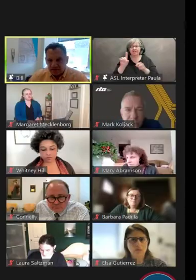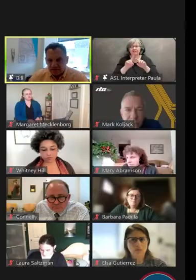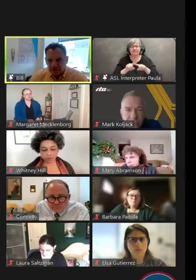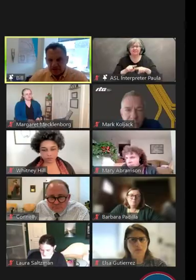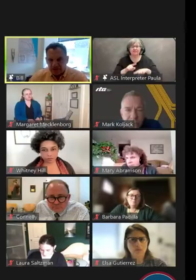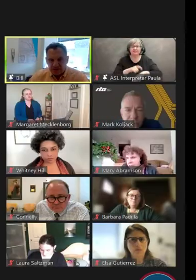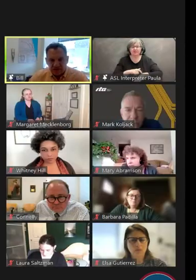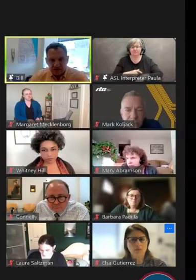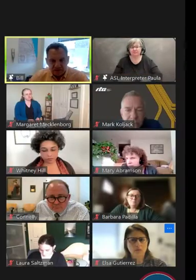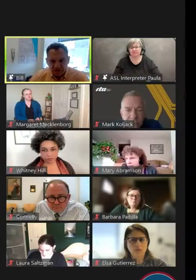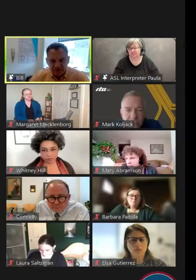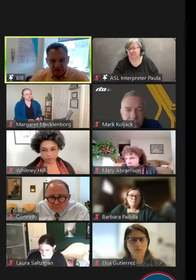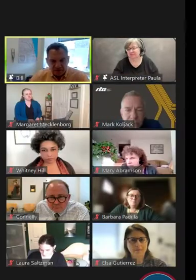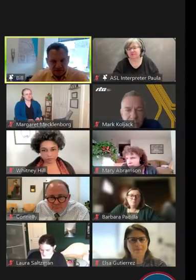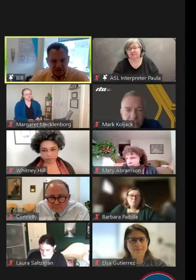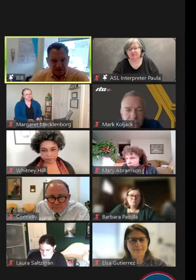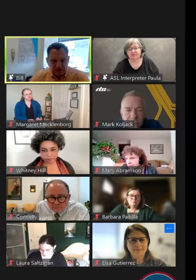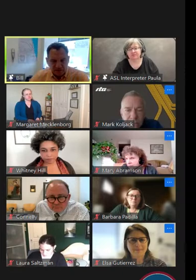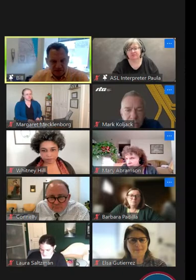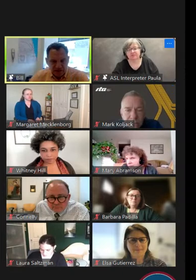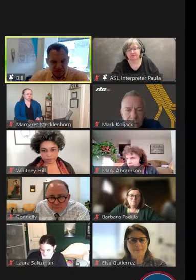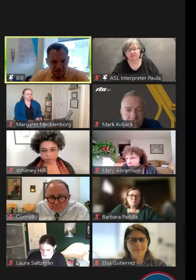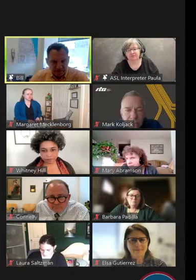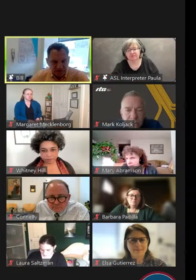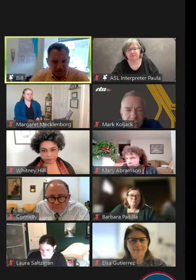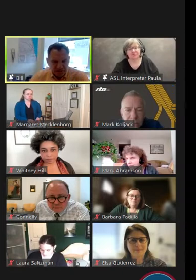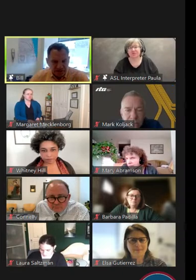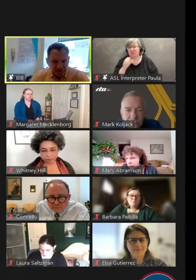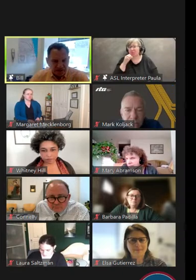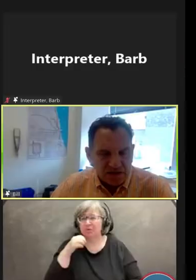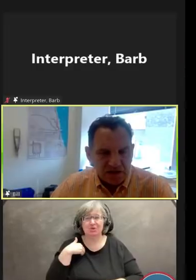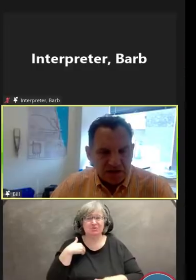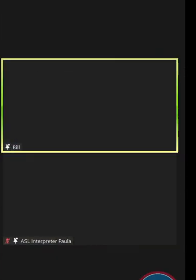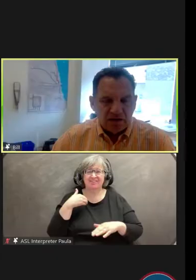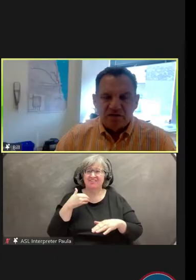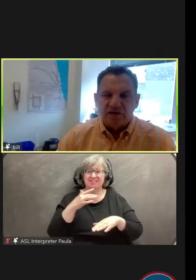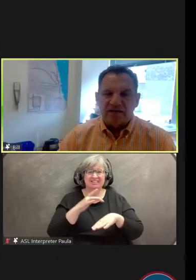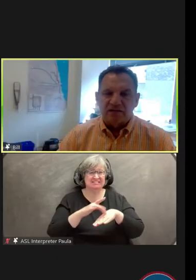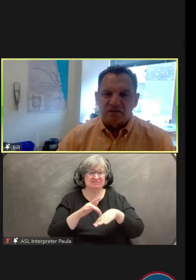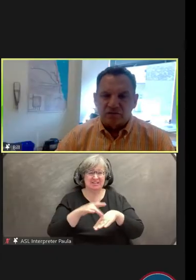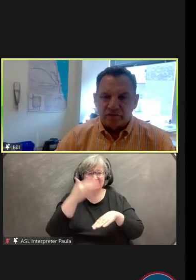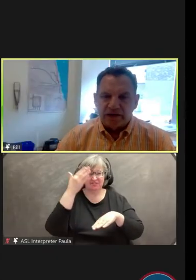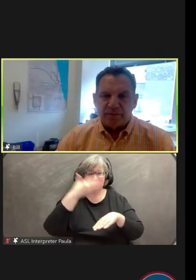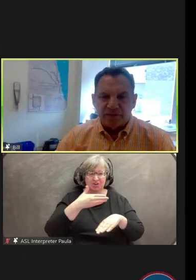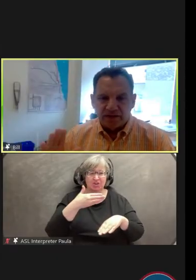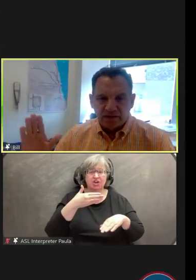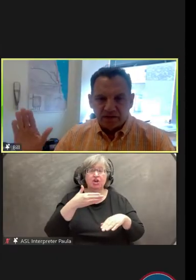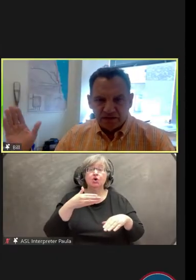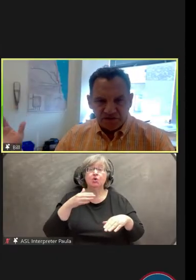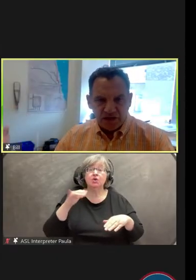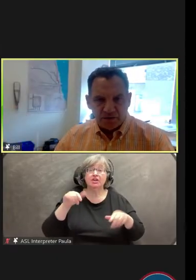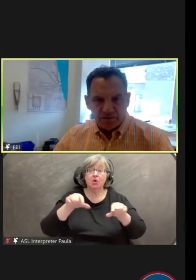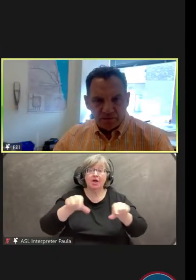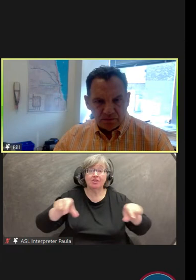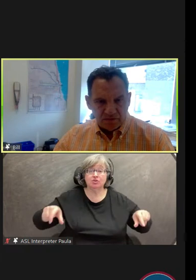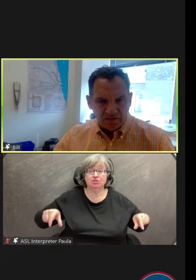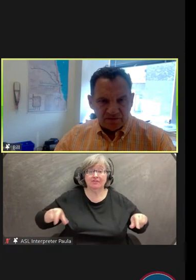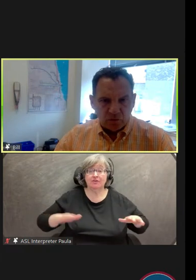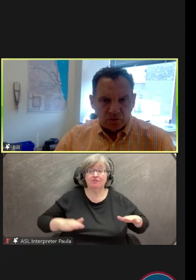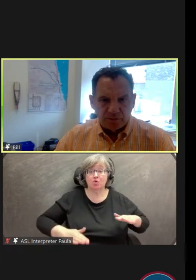not a lot of real estate in the front of the bus. So you've got yellow stanchions, you've got the ramp that lifts